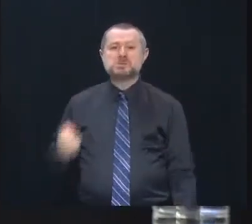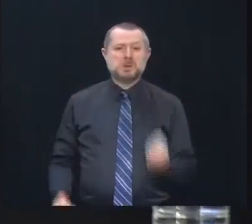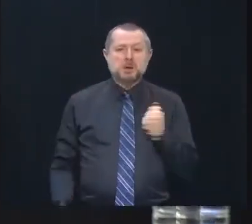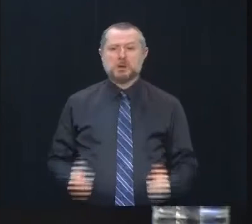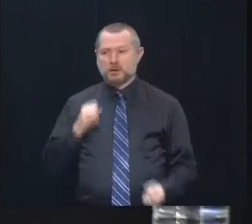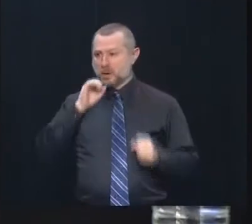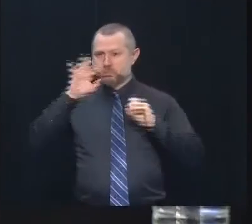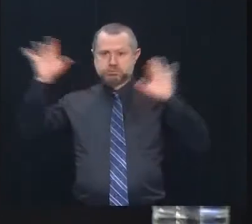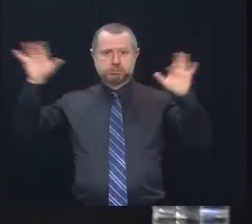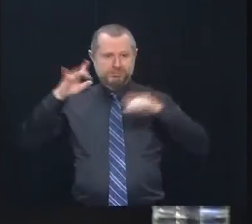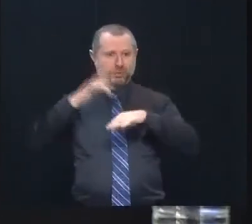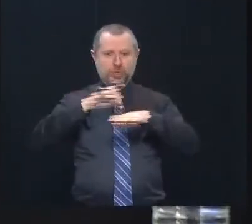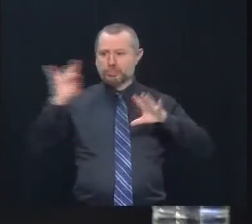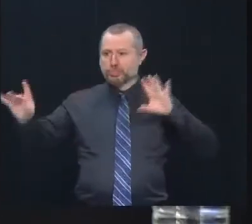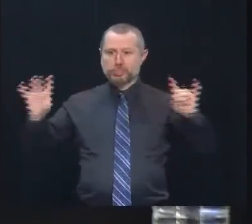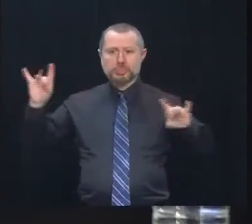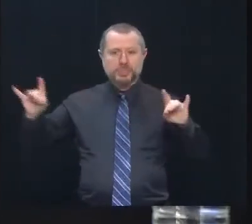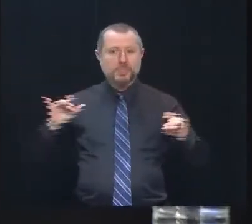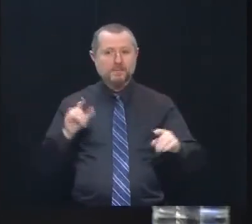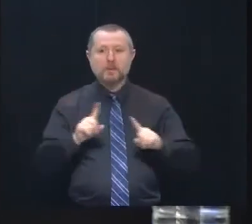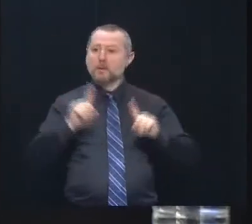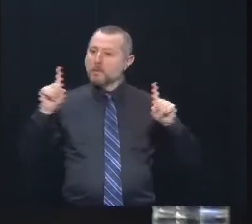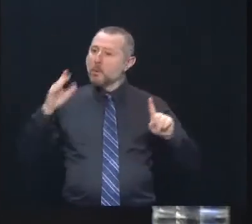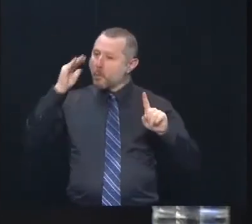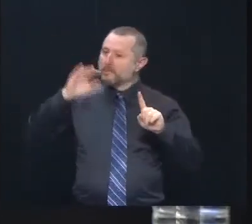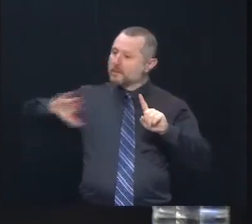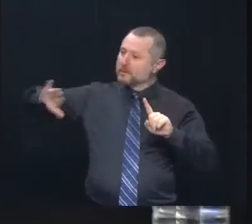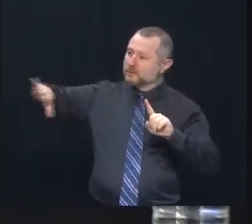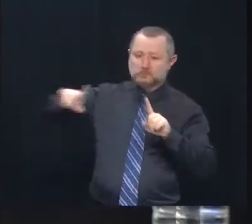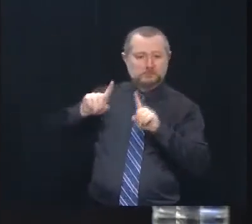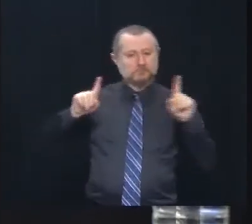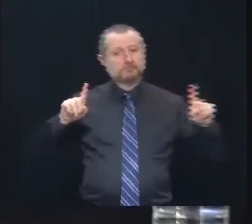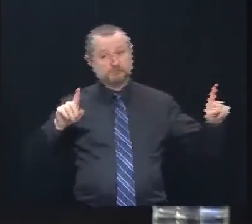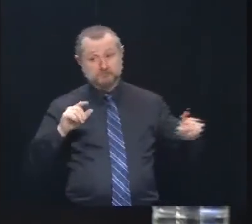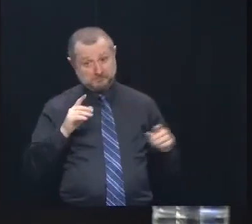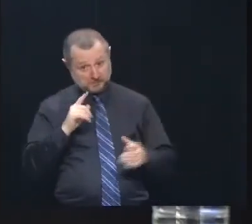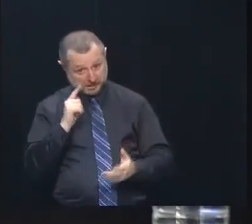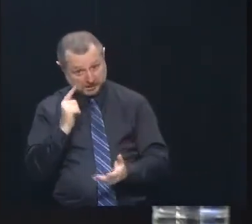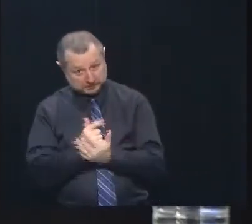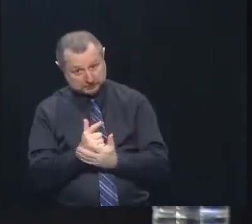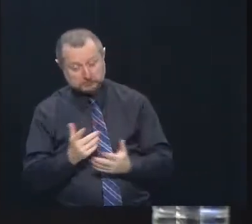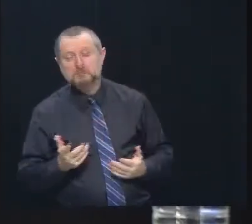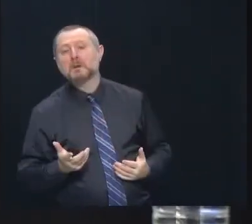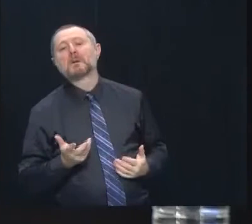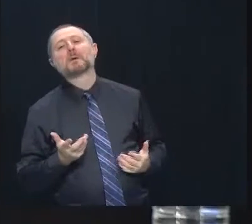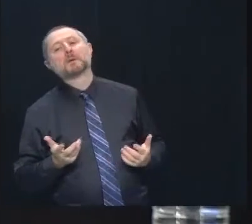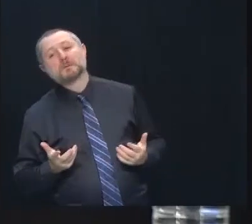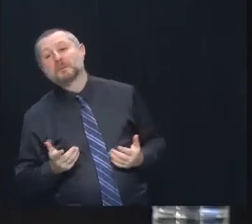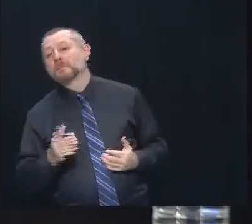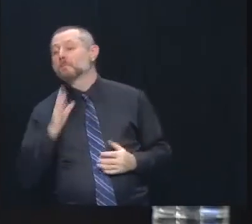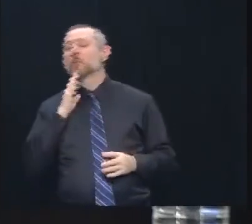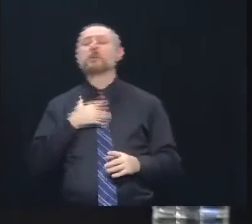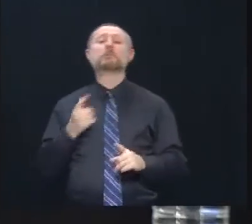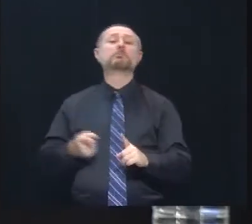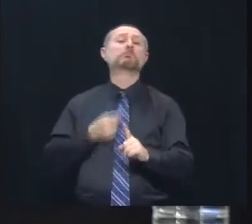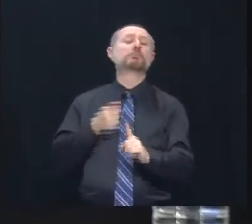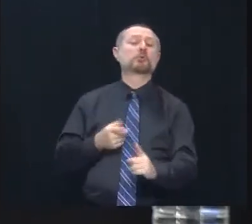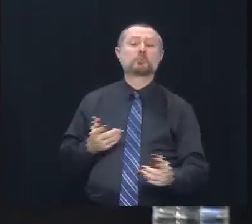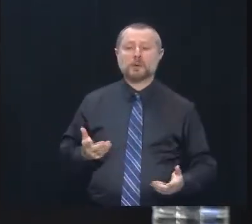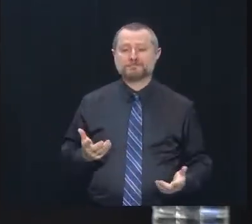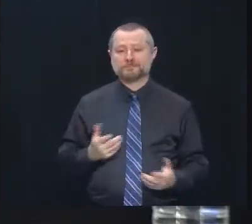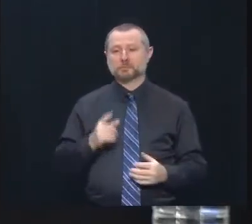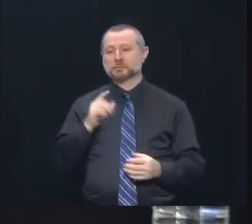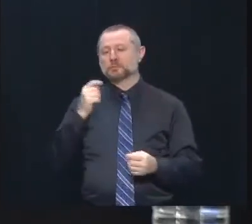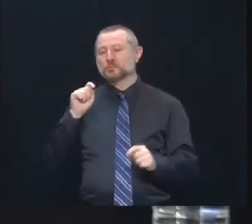socially distanced if they are following the protocols, but it's not all instances you are. And the issue is you're trying to decrease the rate